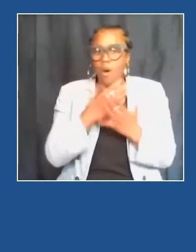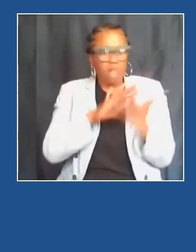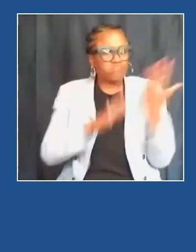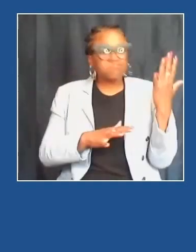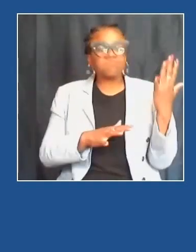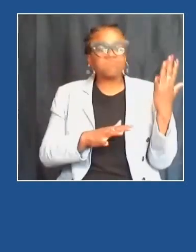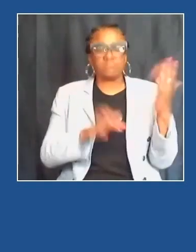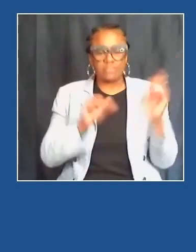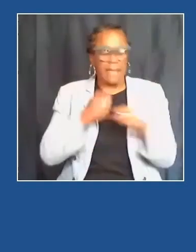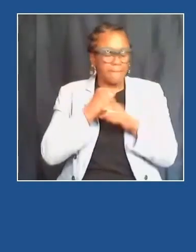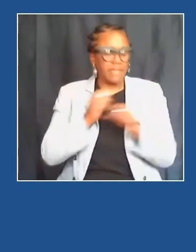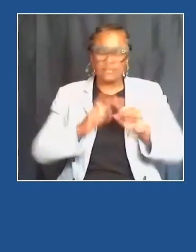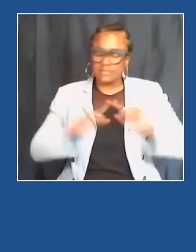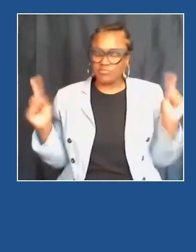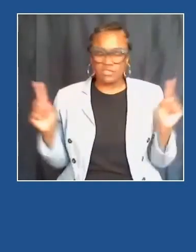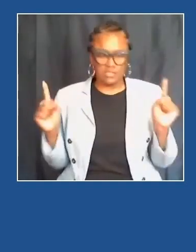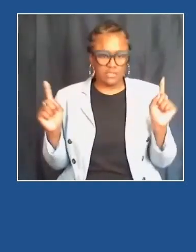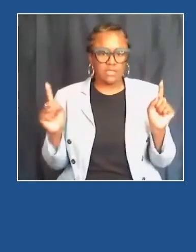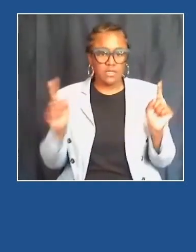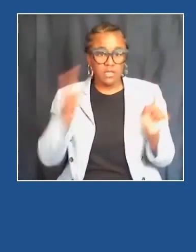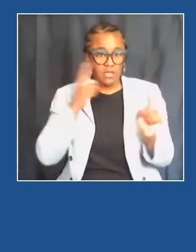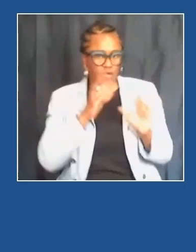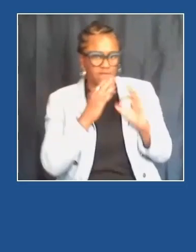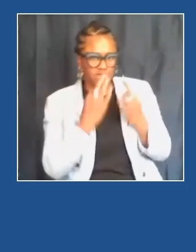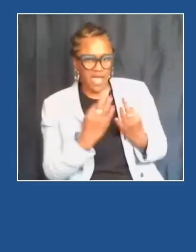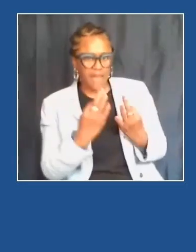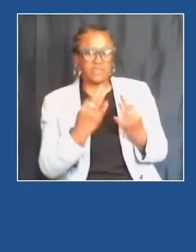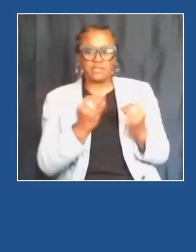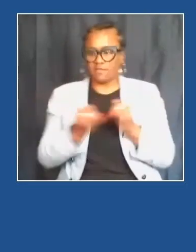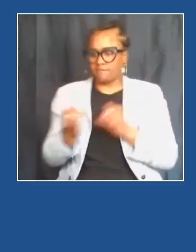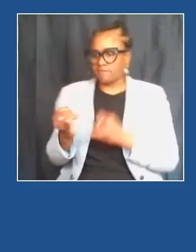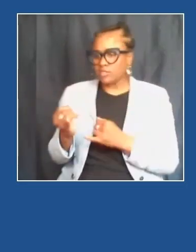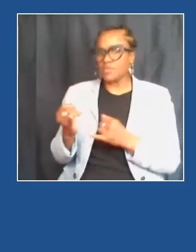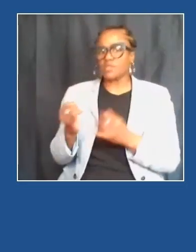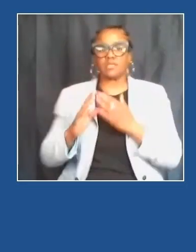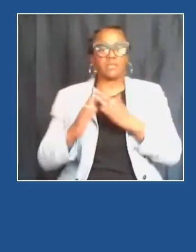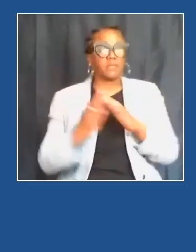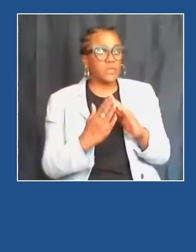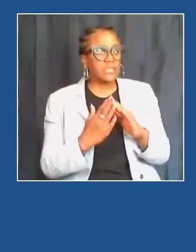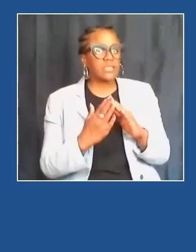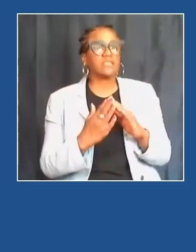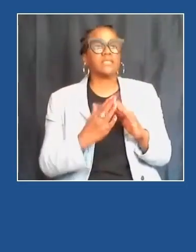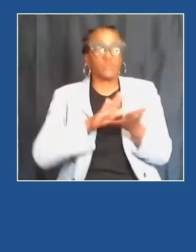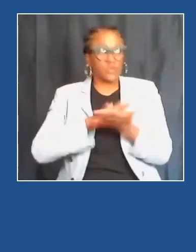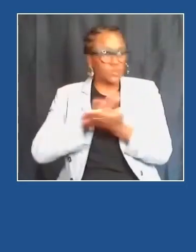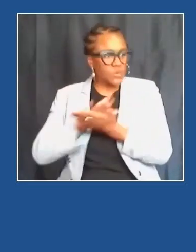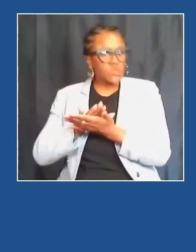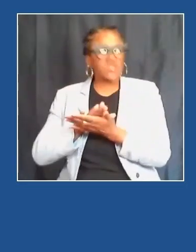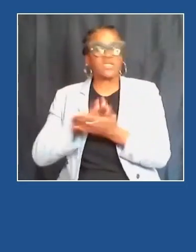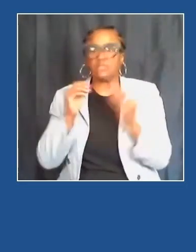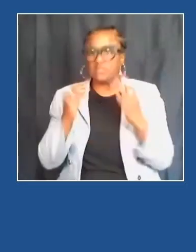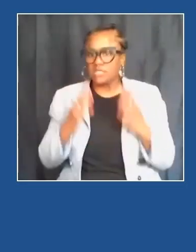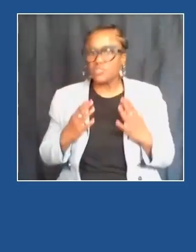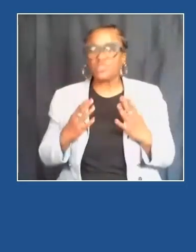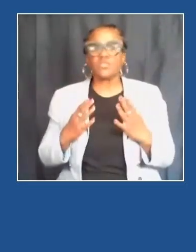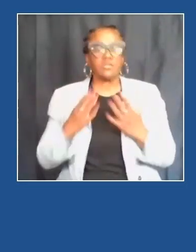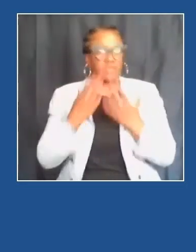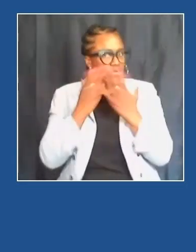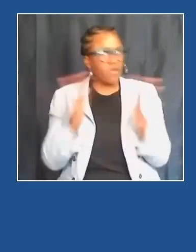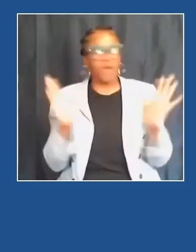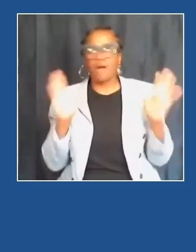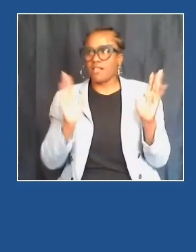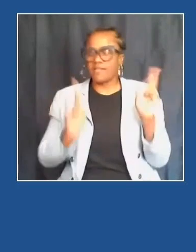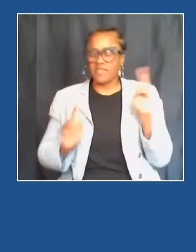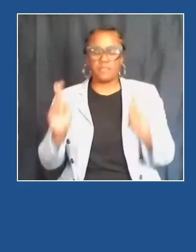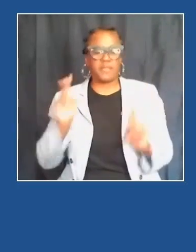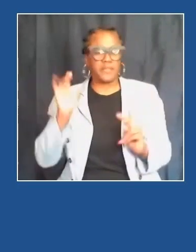make an enormous difference for families, for individuals, for communities, for schools, for teachers, for all of the people